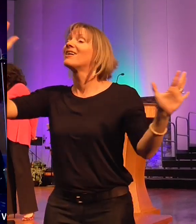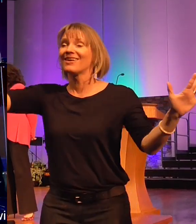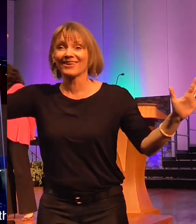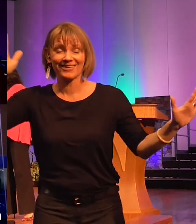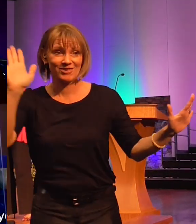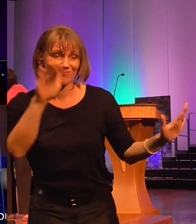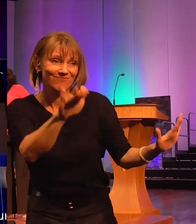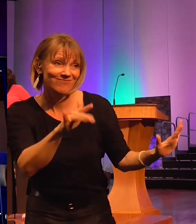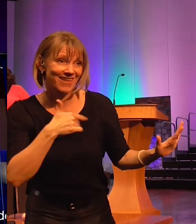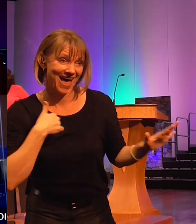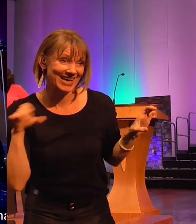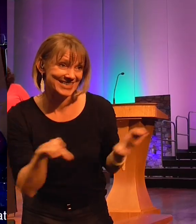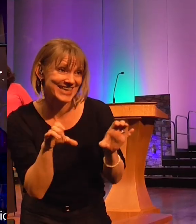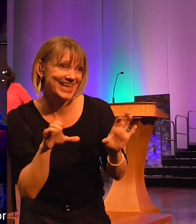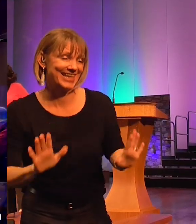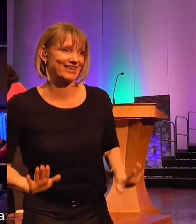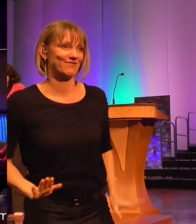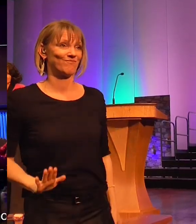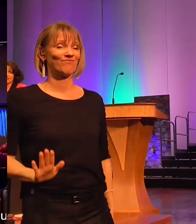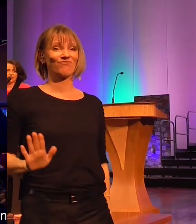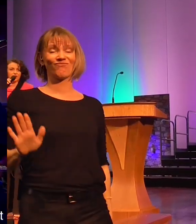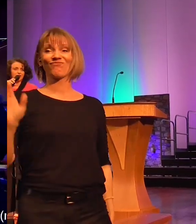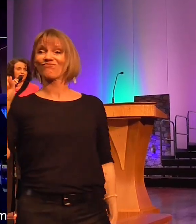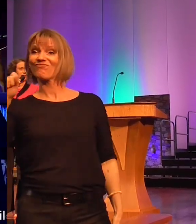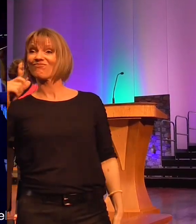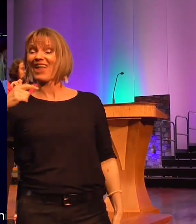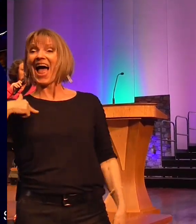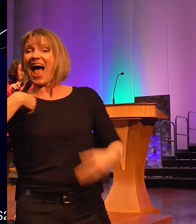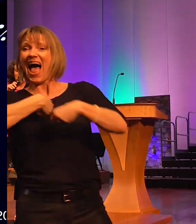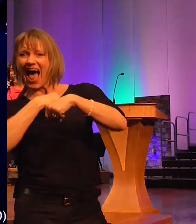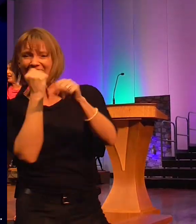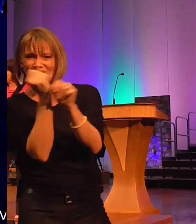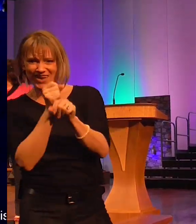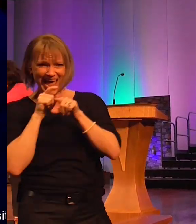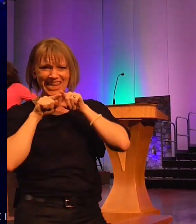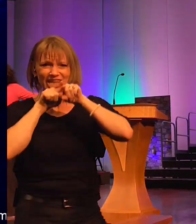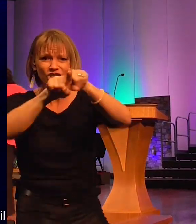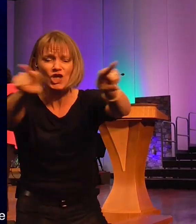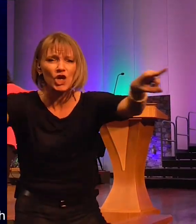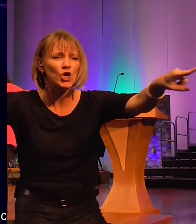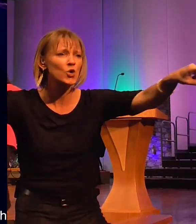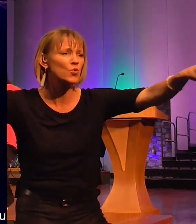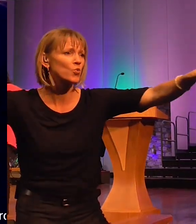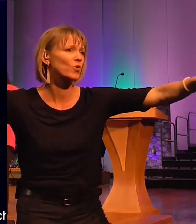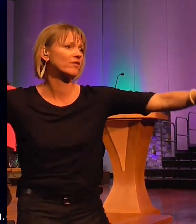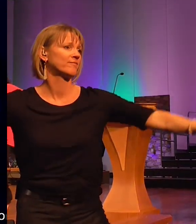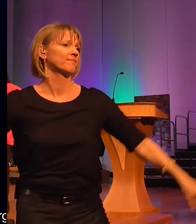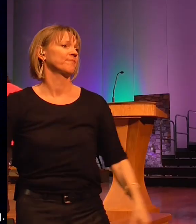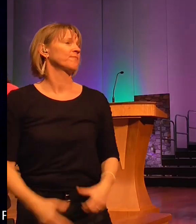She said I did, yeah. I created you.